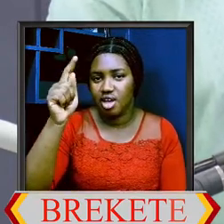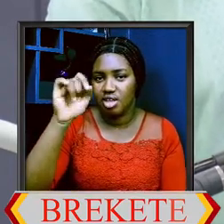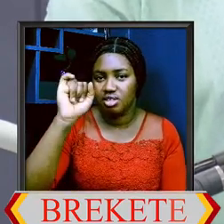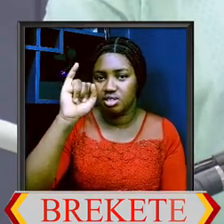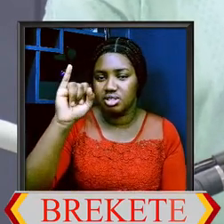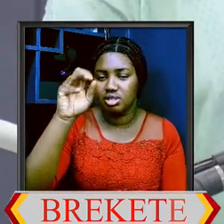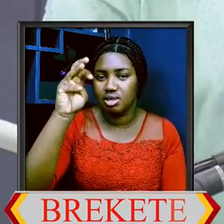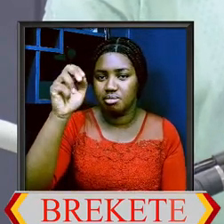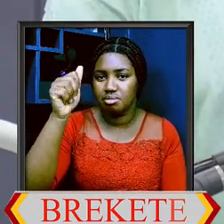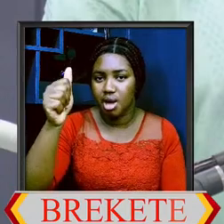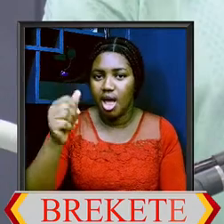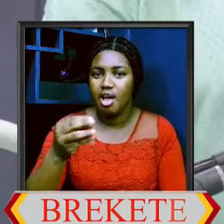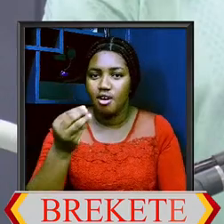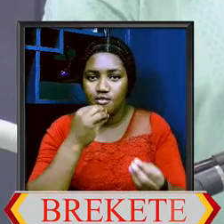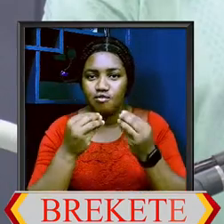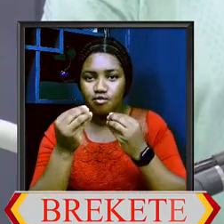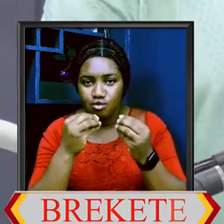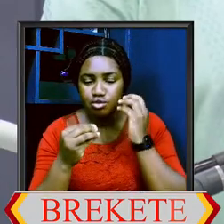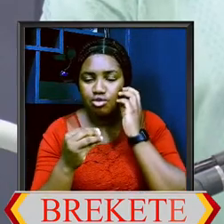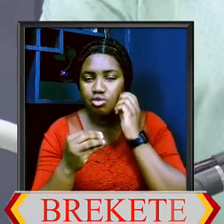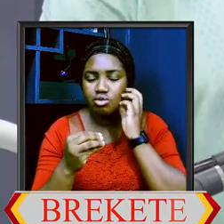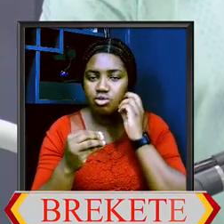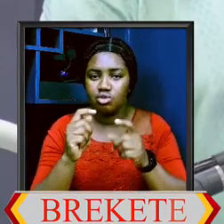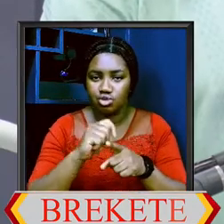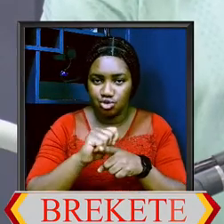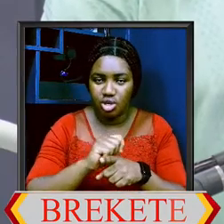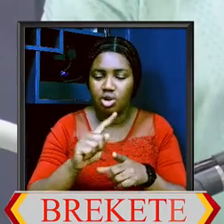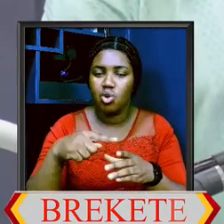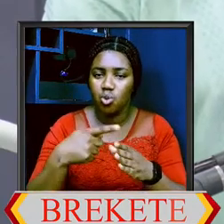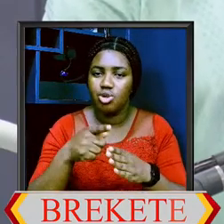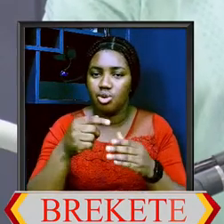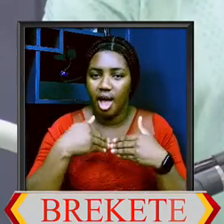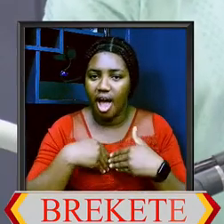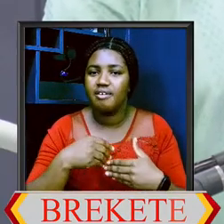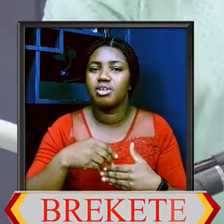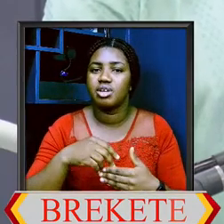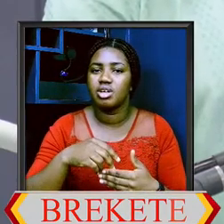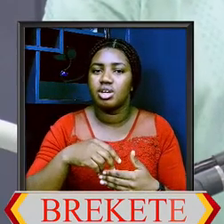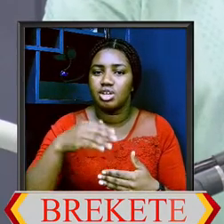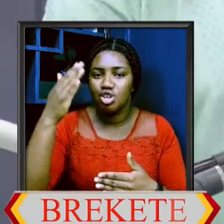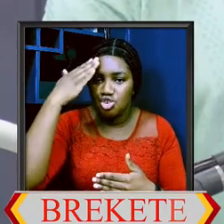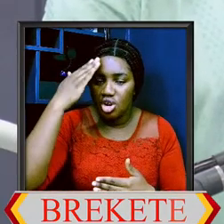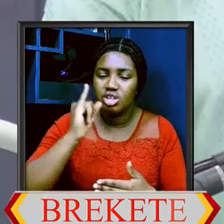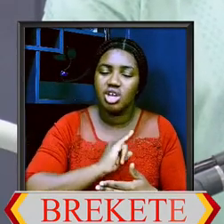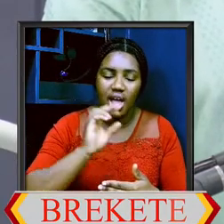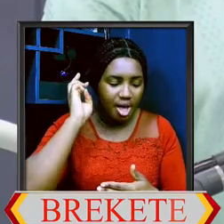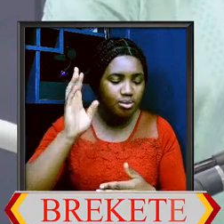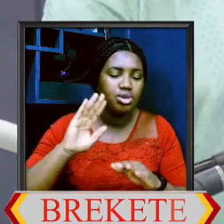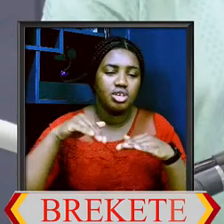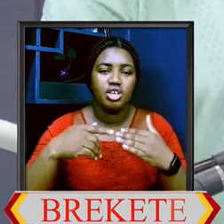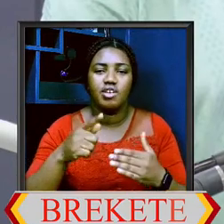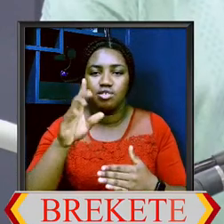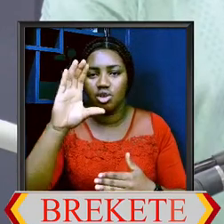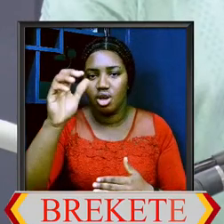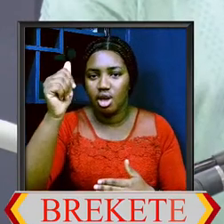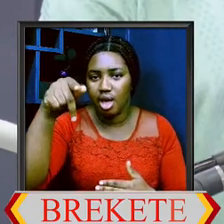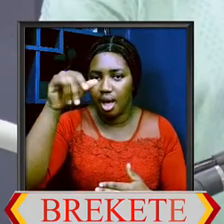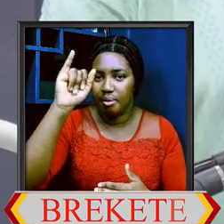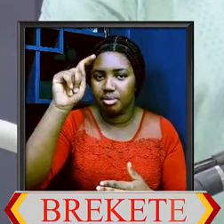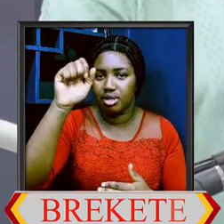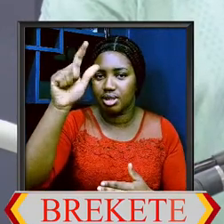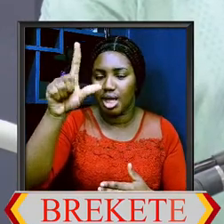polish your your knowledge then I will give you Capital to start something thank